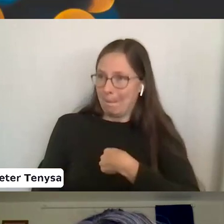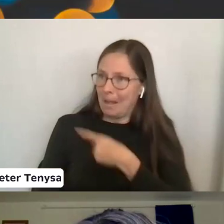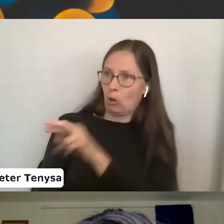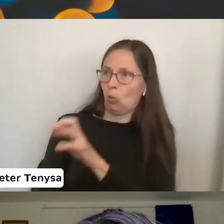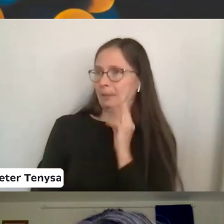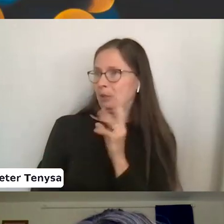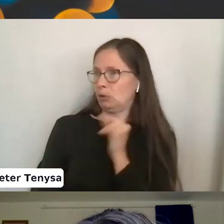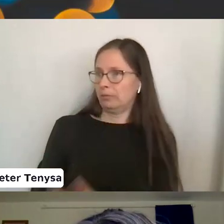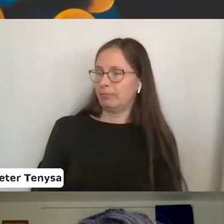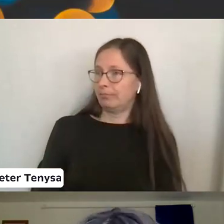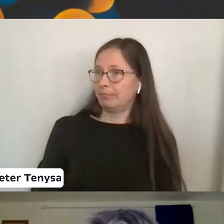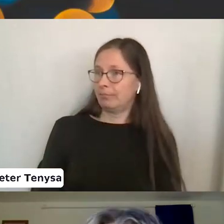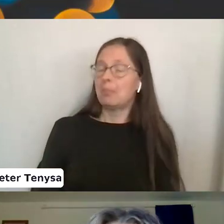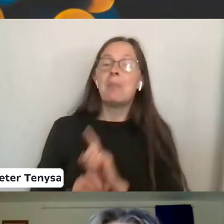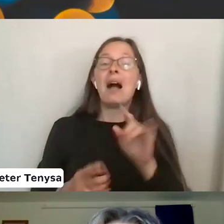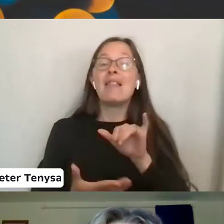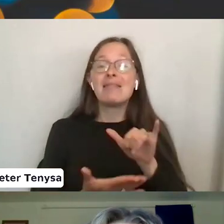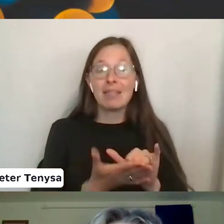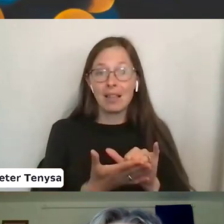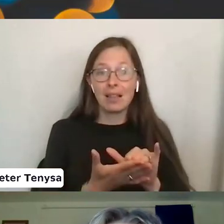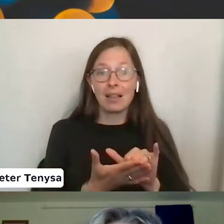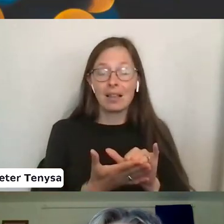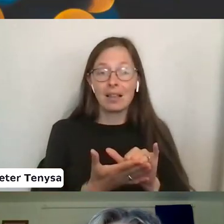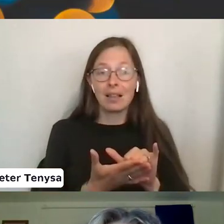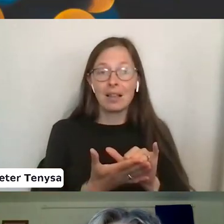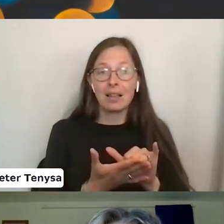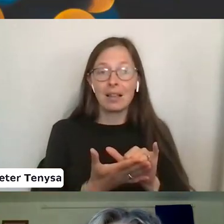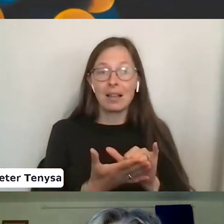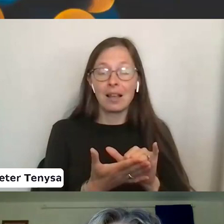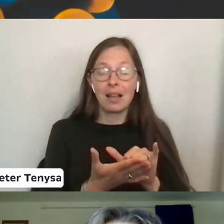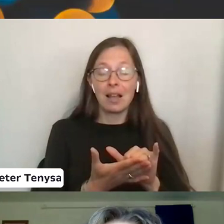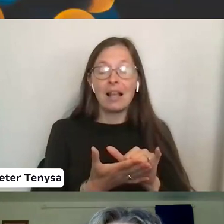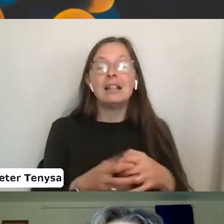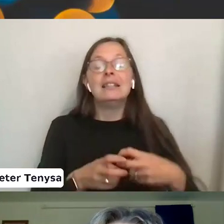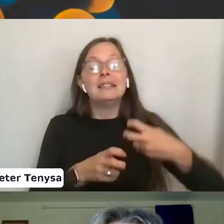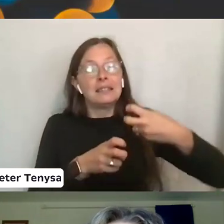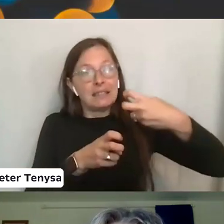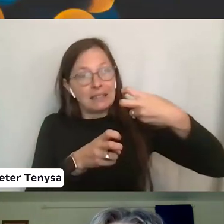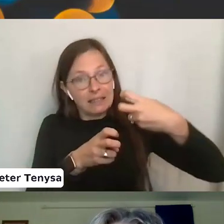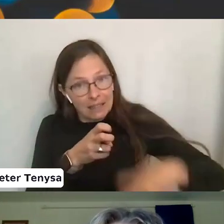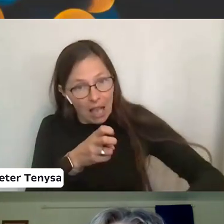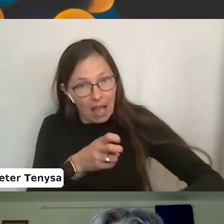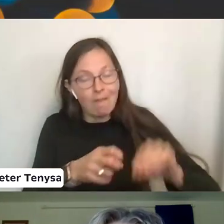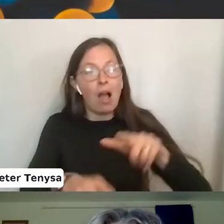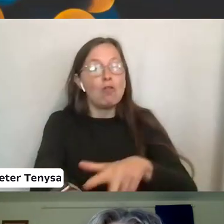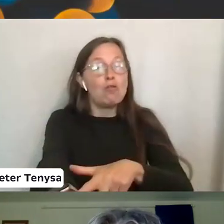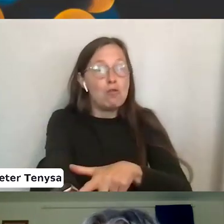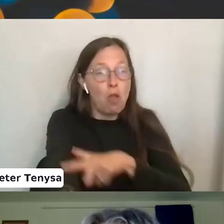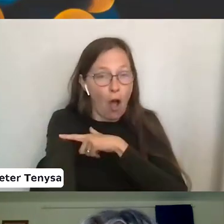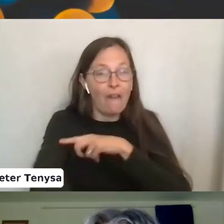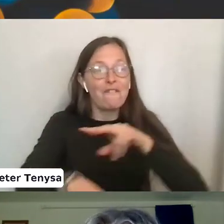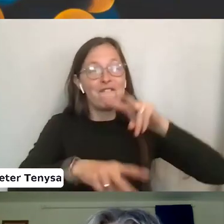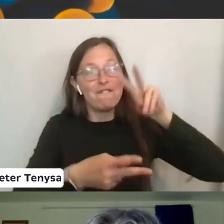experiencing. But that is a rocky, long fucking road